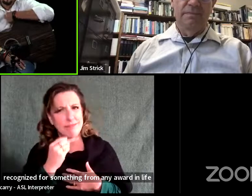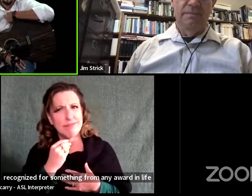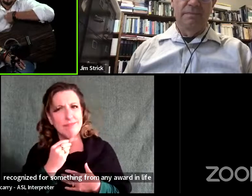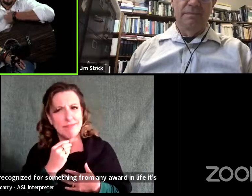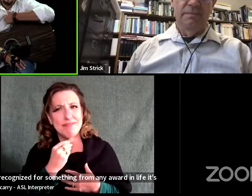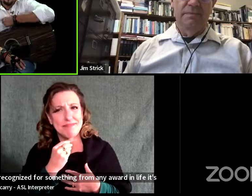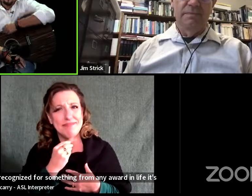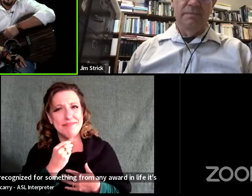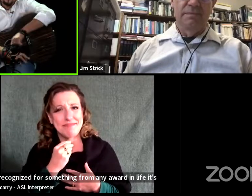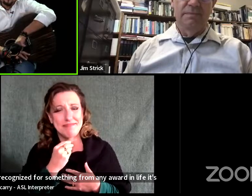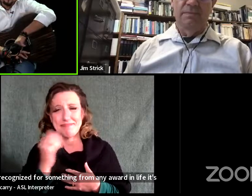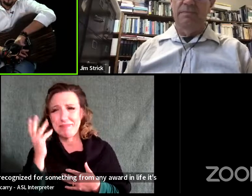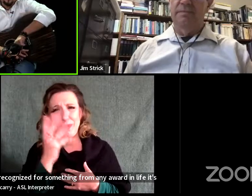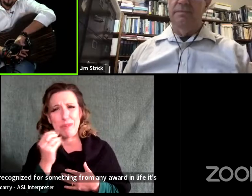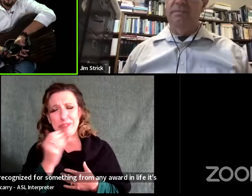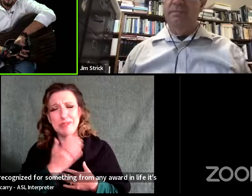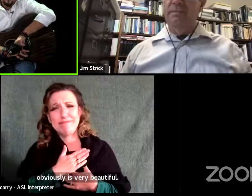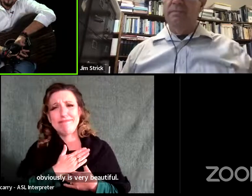a,